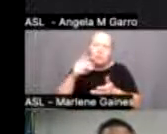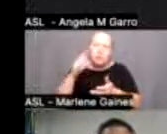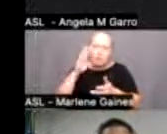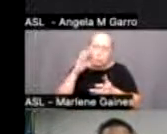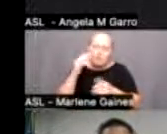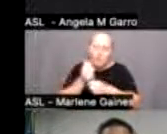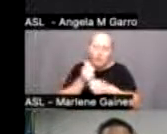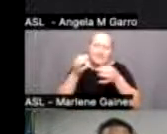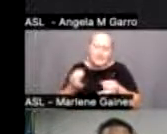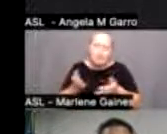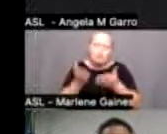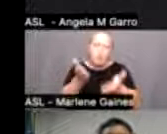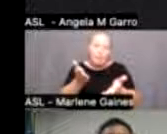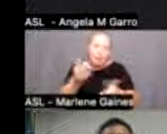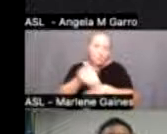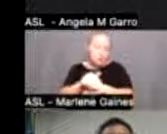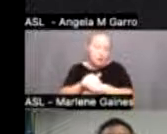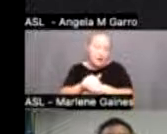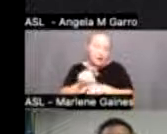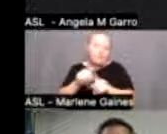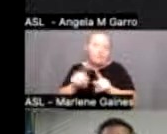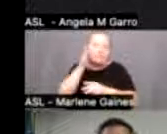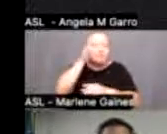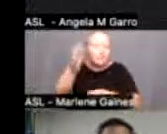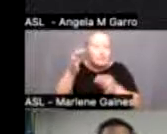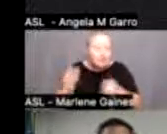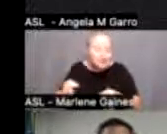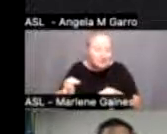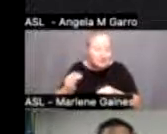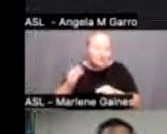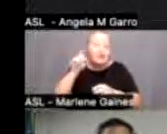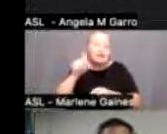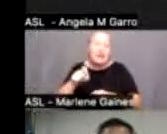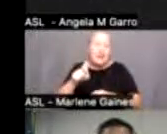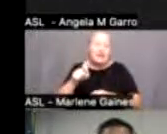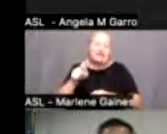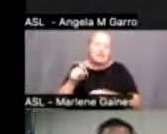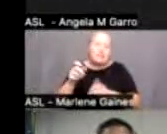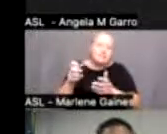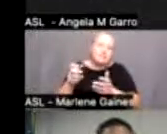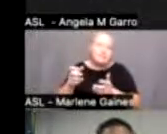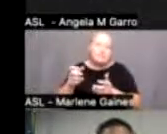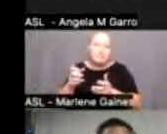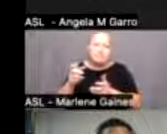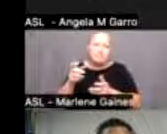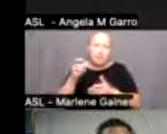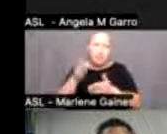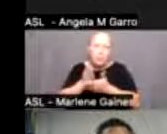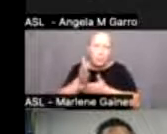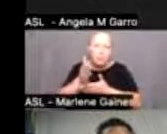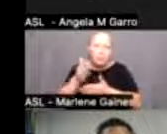this evening, but there are other future decisions that will need to be taken through a public